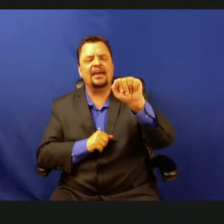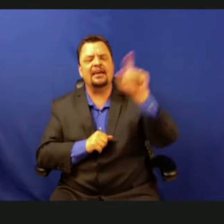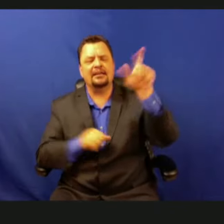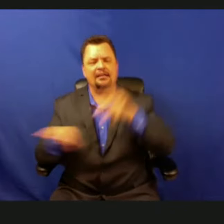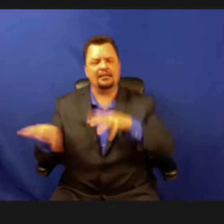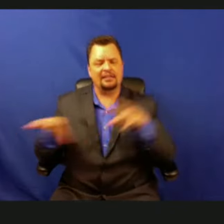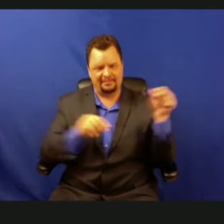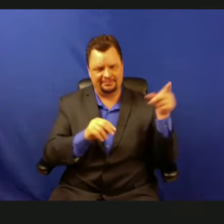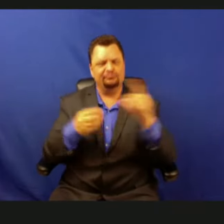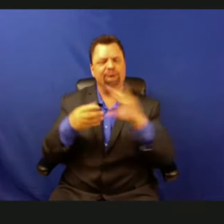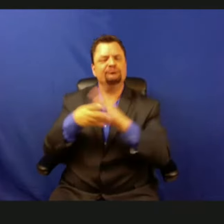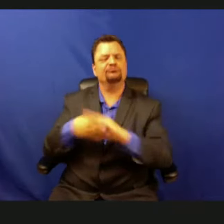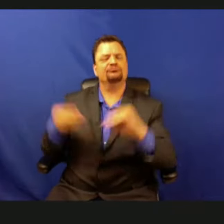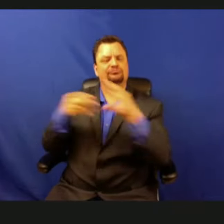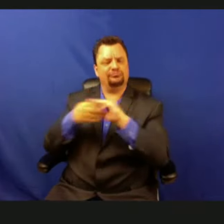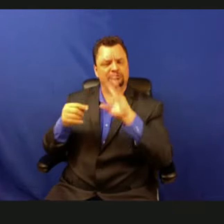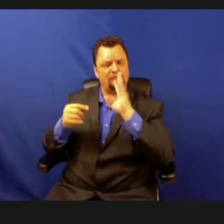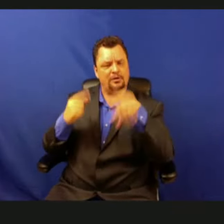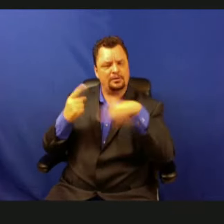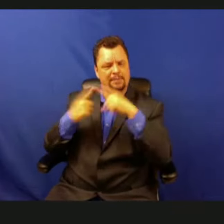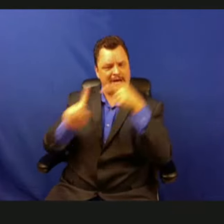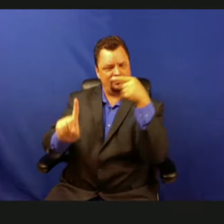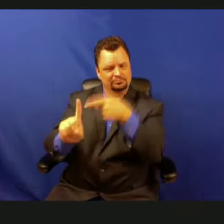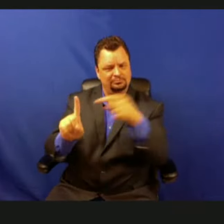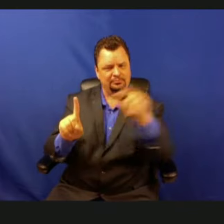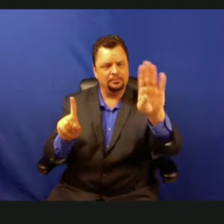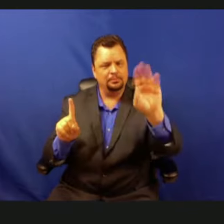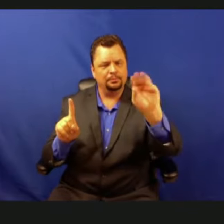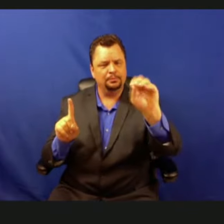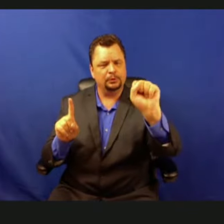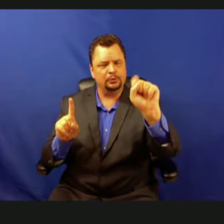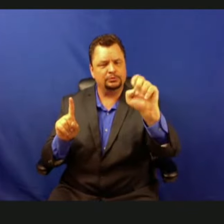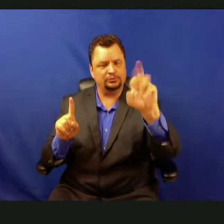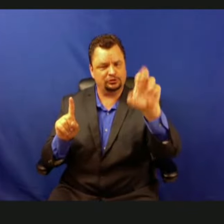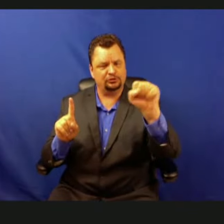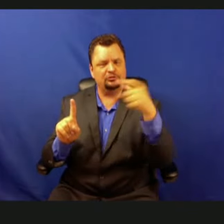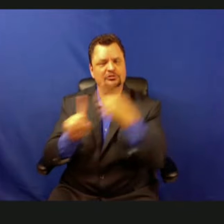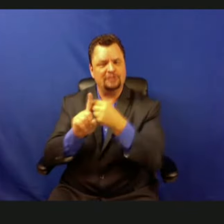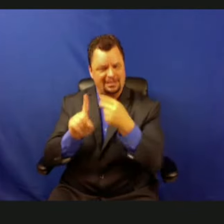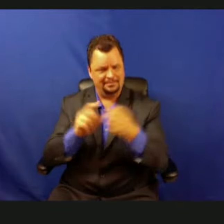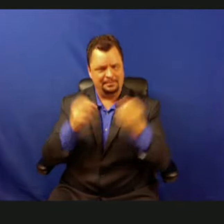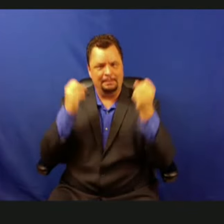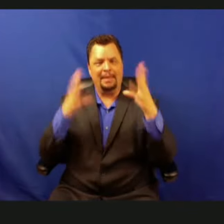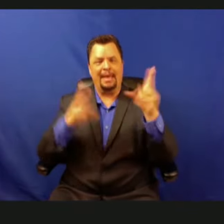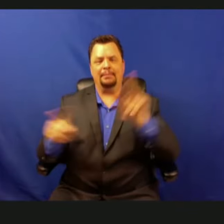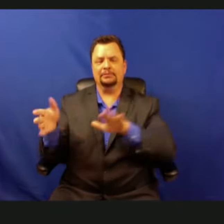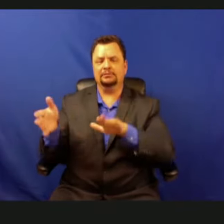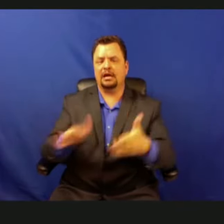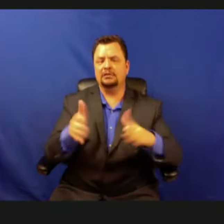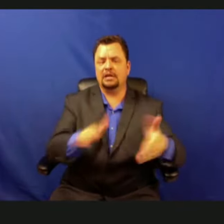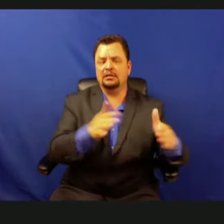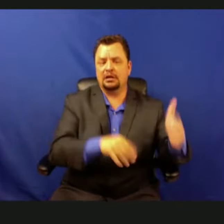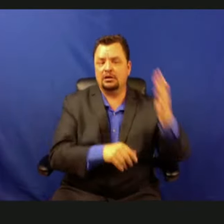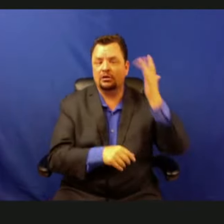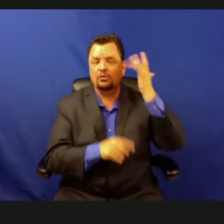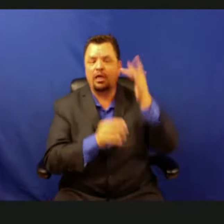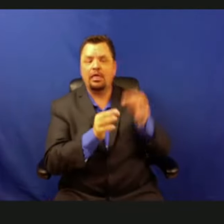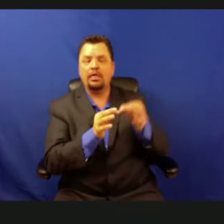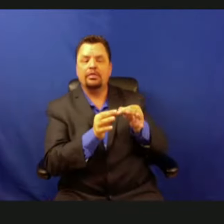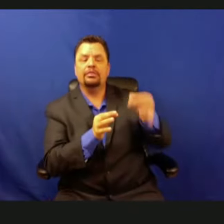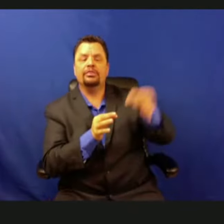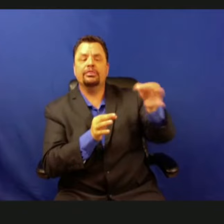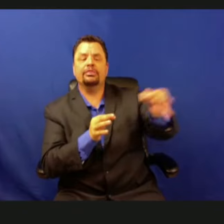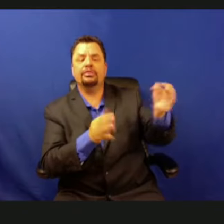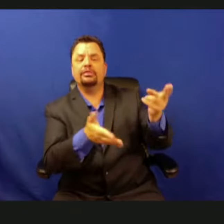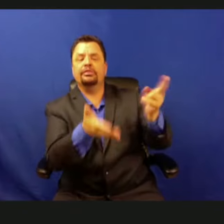today because of their delays of the booster shot. What the article shows is, of course, the truth, that the first two vaccines